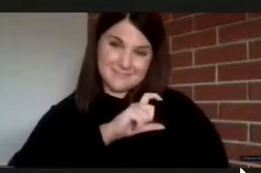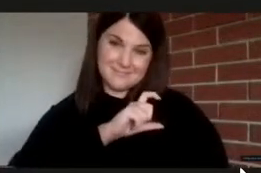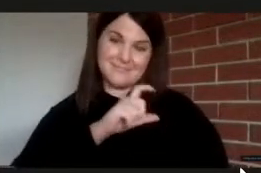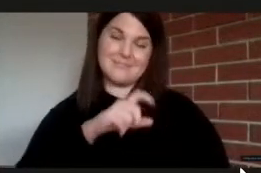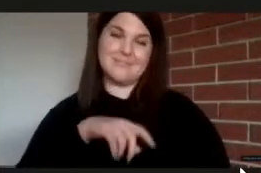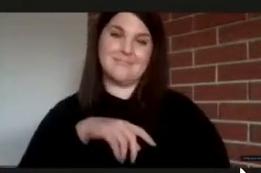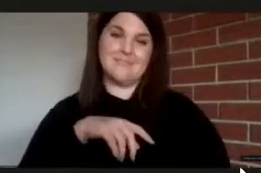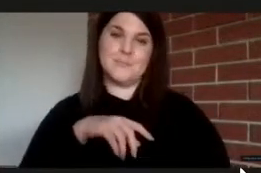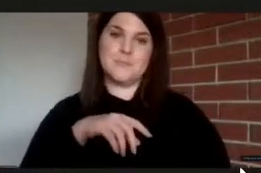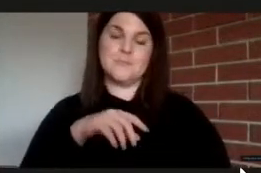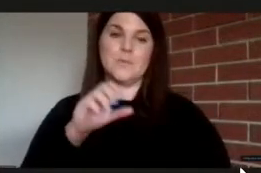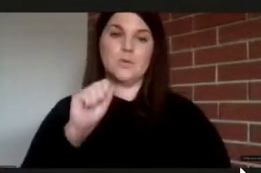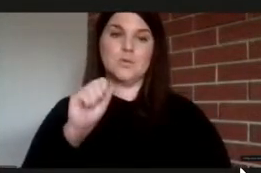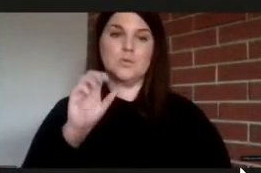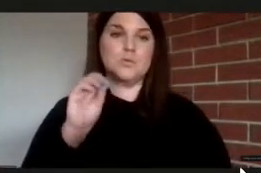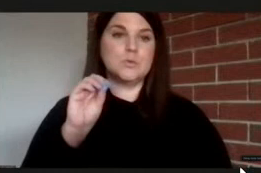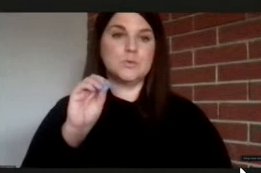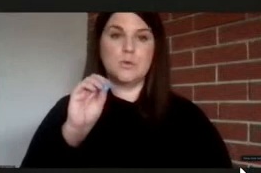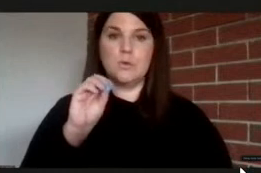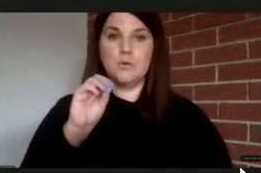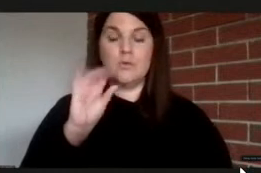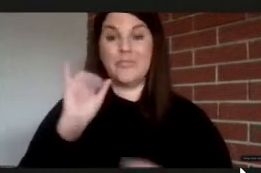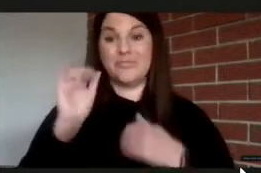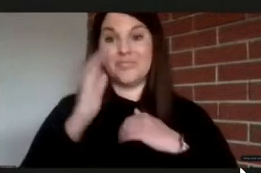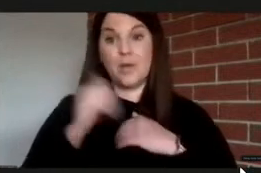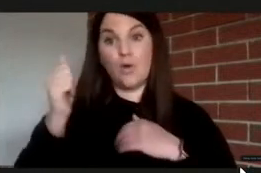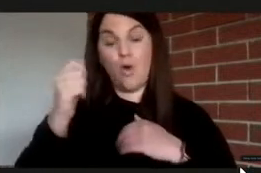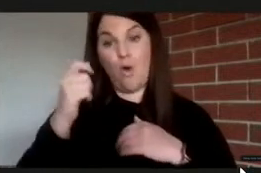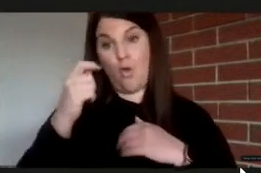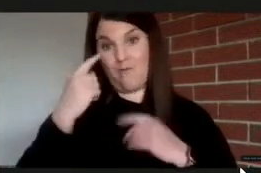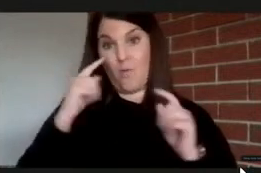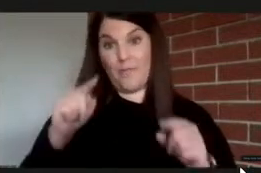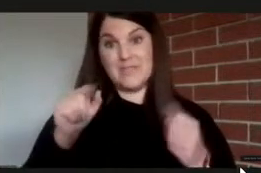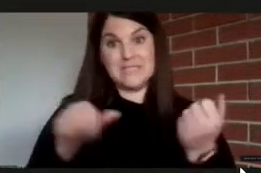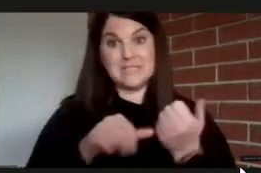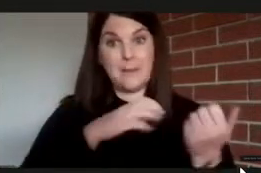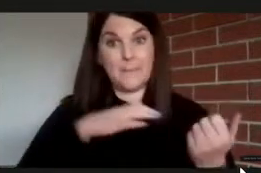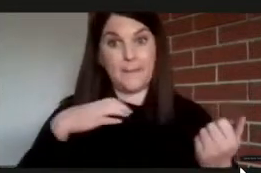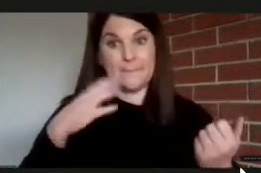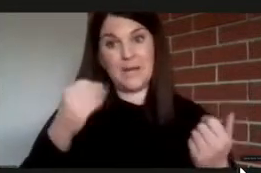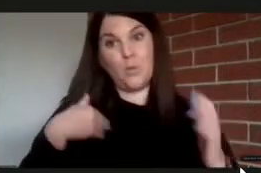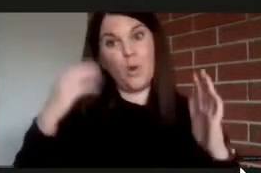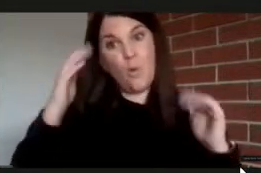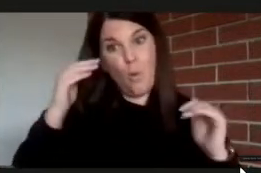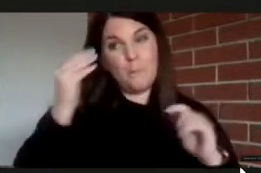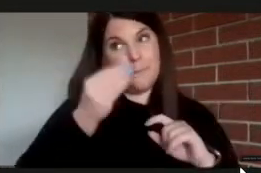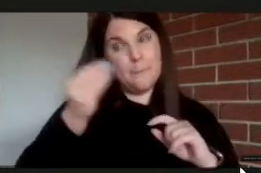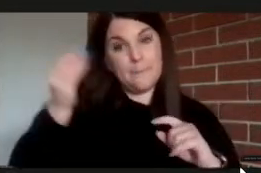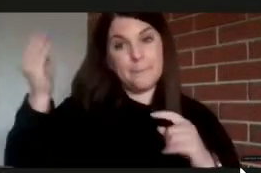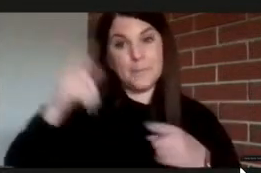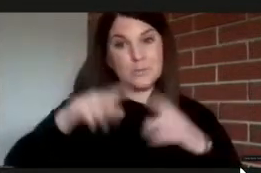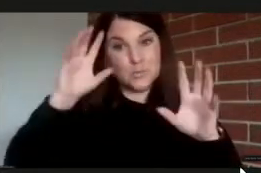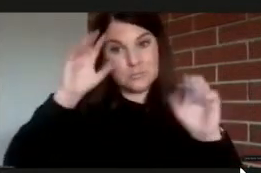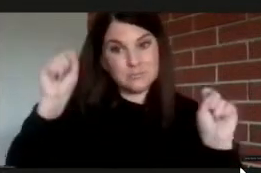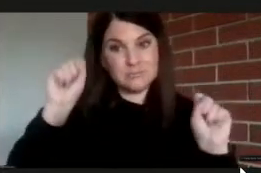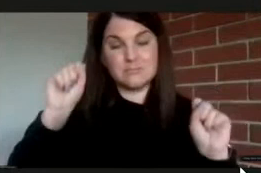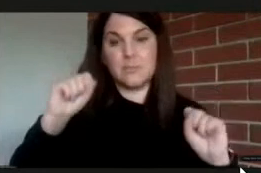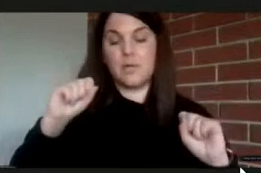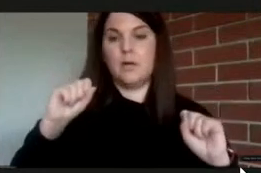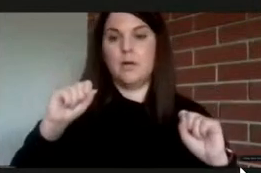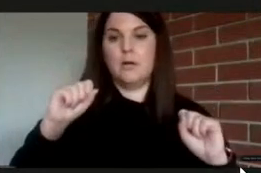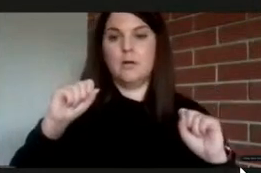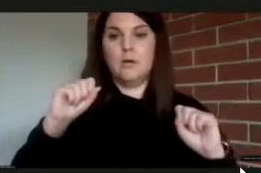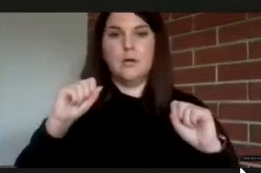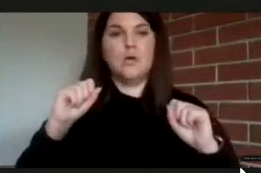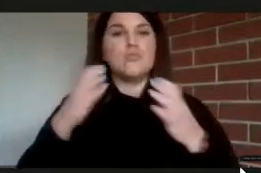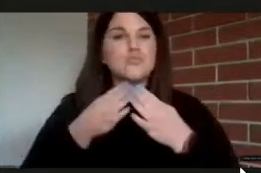departments. And so this call from the subcommittee, and we hope up through the administration, for the creation of a broad approach